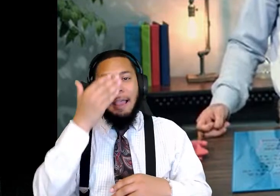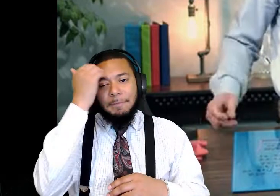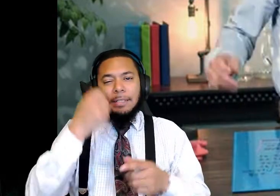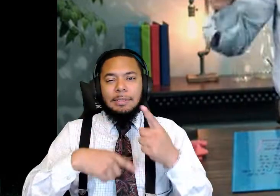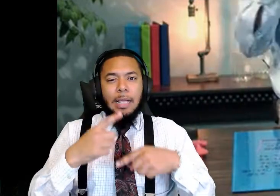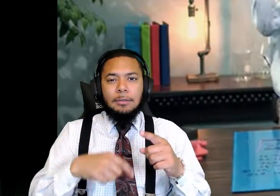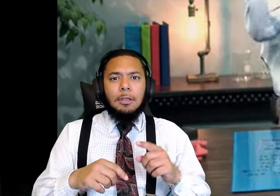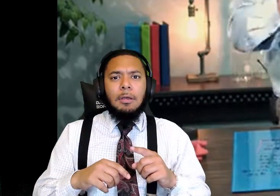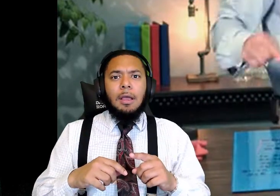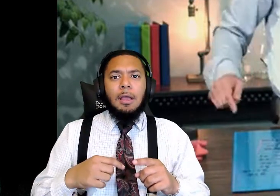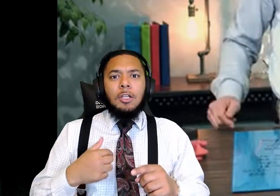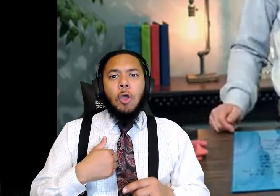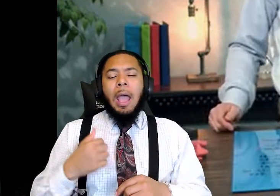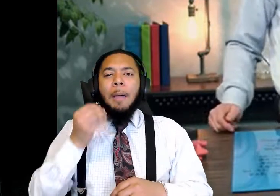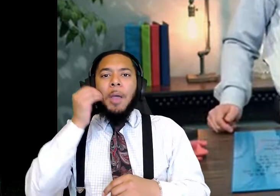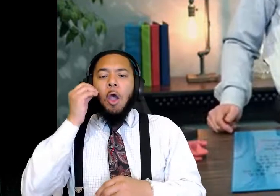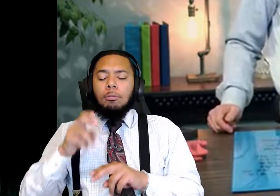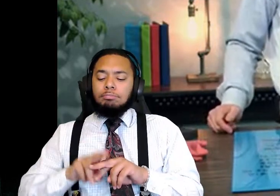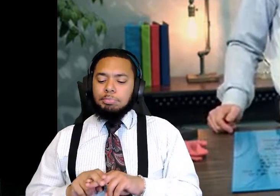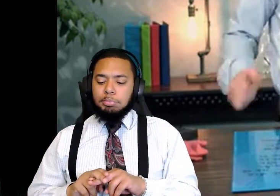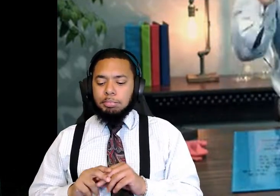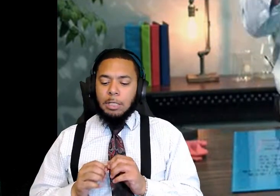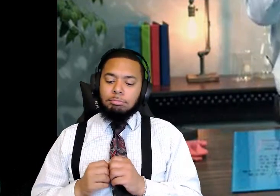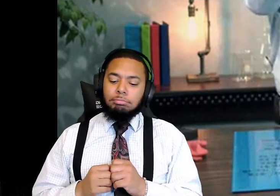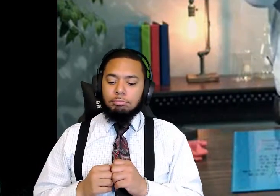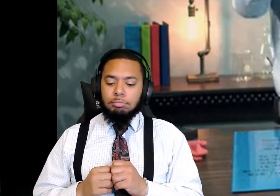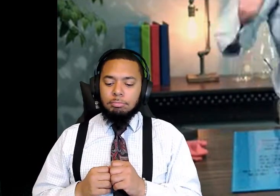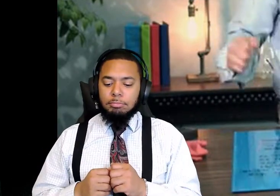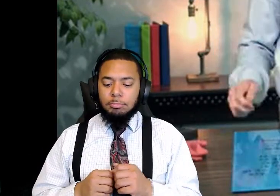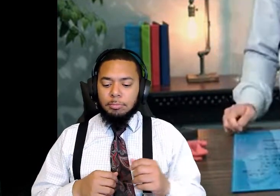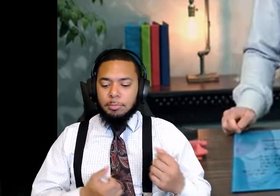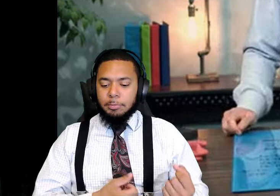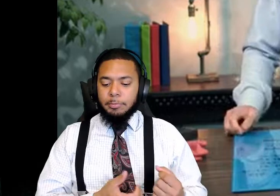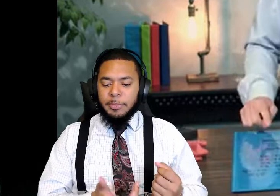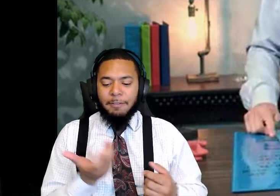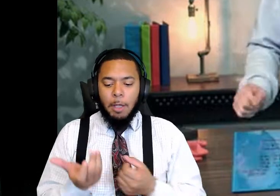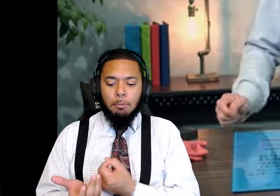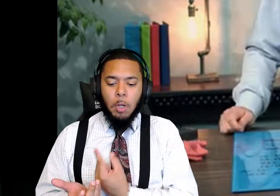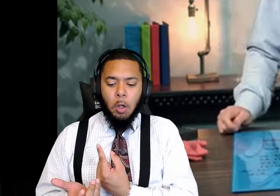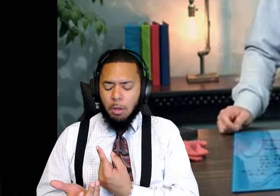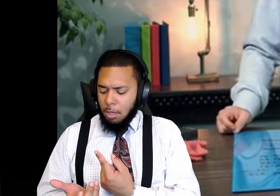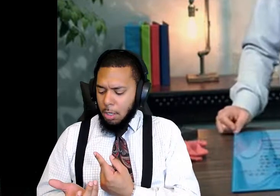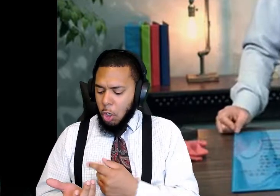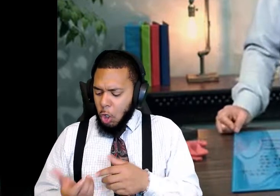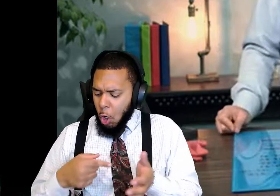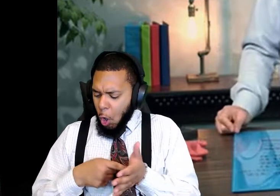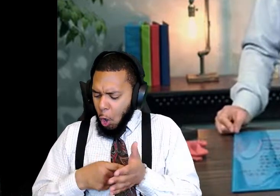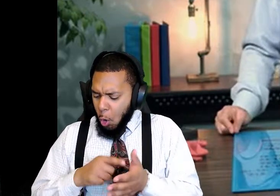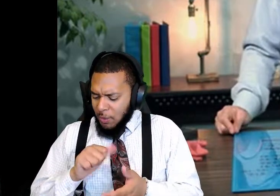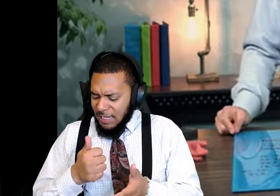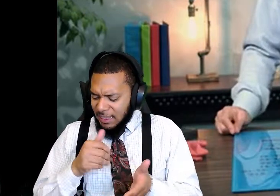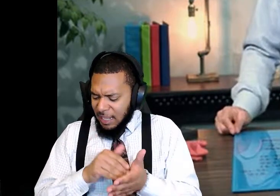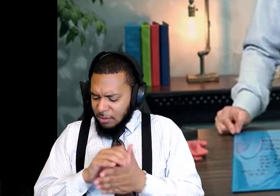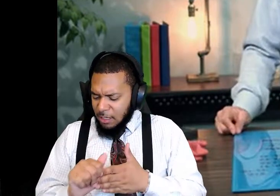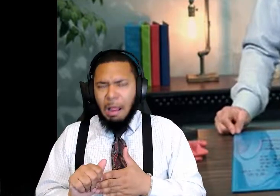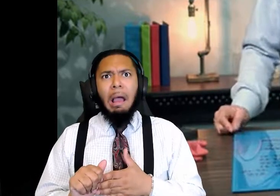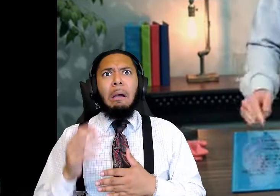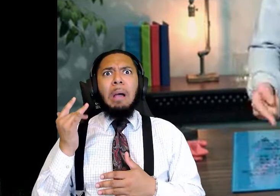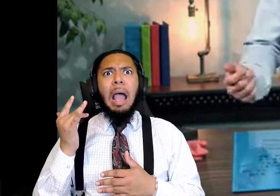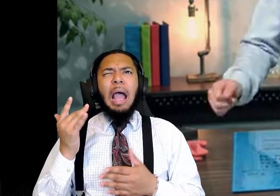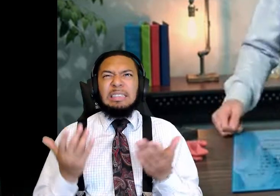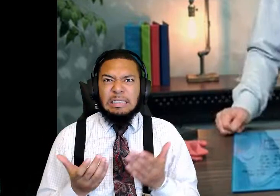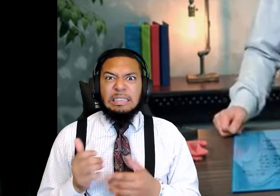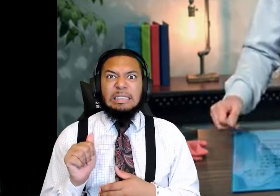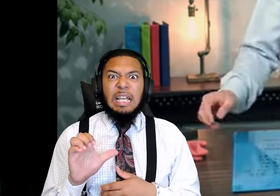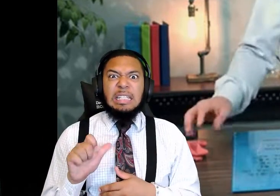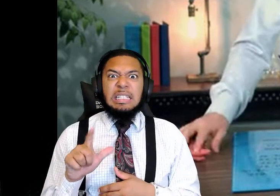in the Bahamas? It must have been one of those Acellus kids. Oh. So this is not actually my signature. So, you